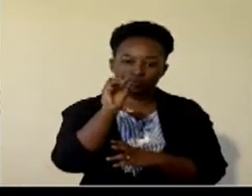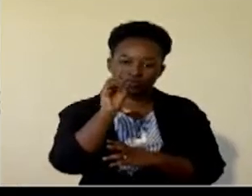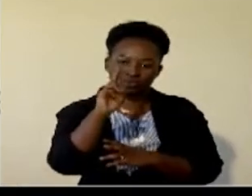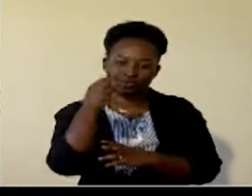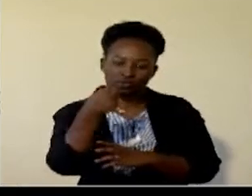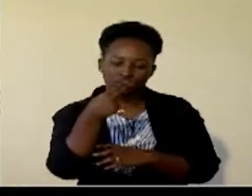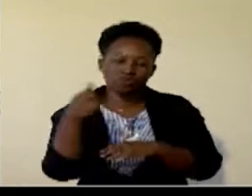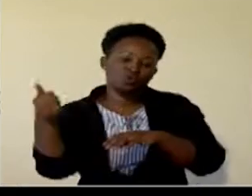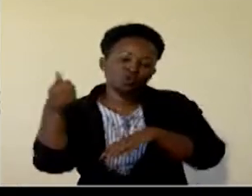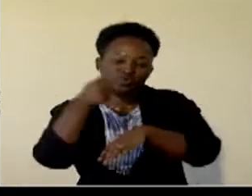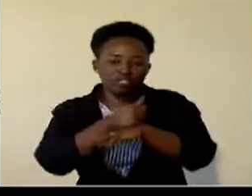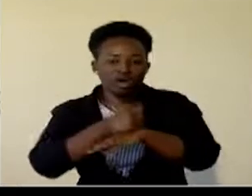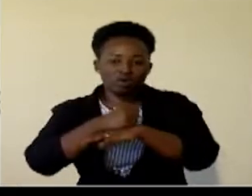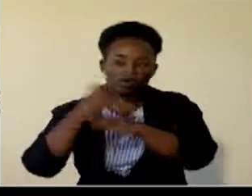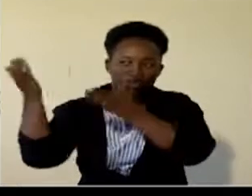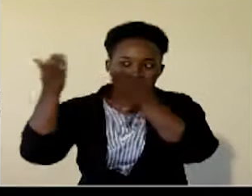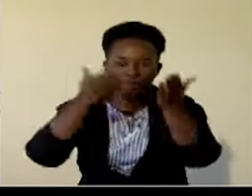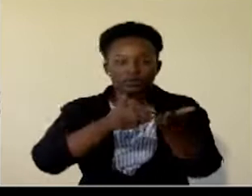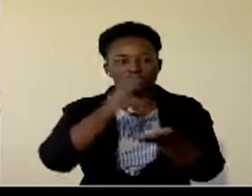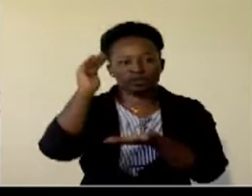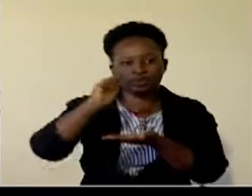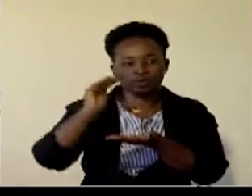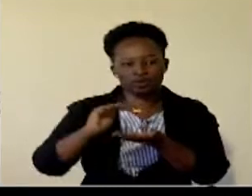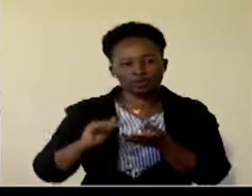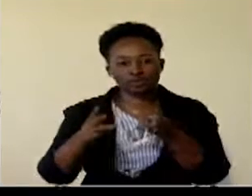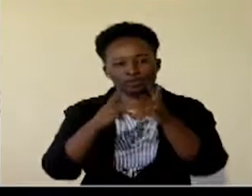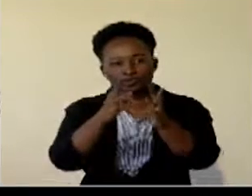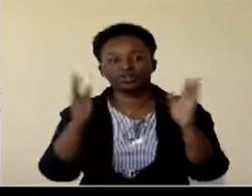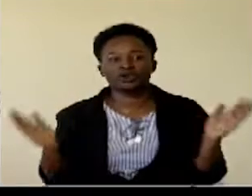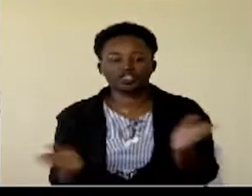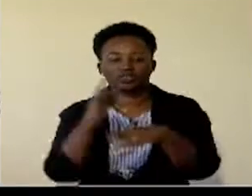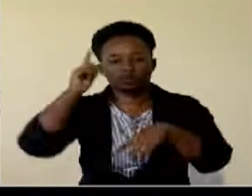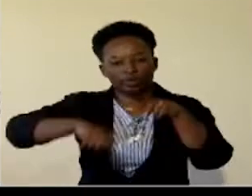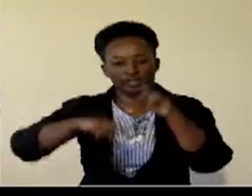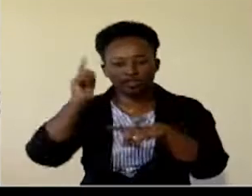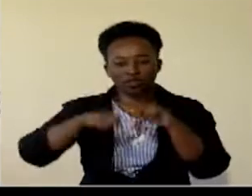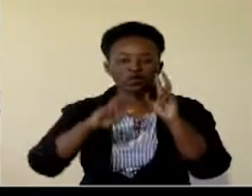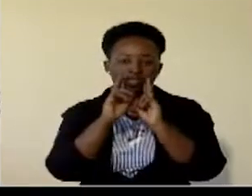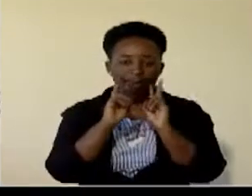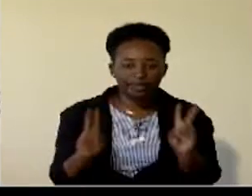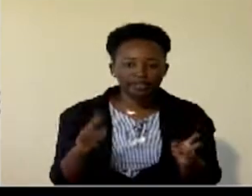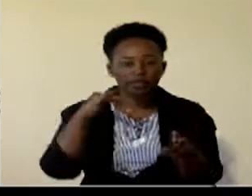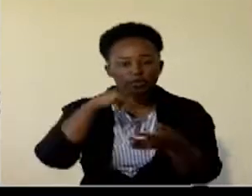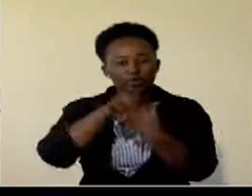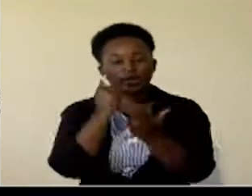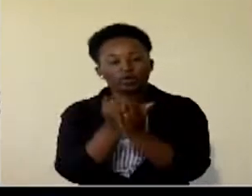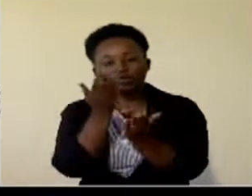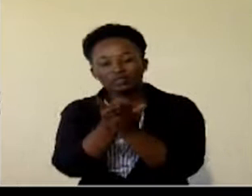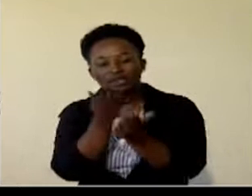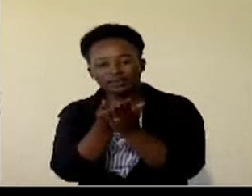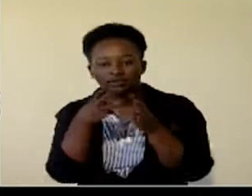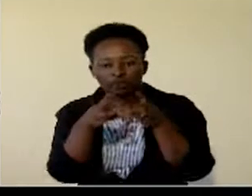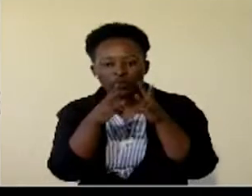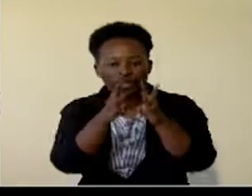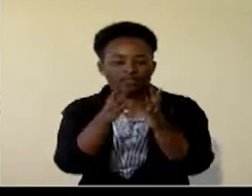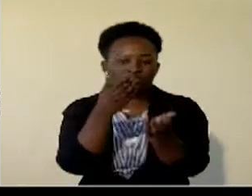import substitution strategy, encouraging political stability, because you're suggesting ways, the